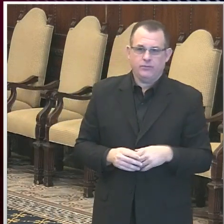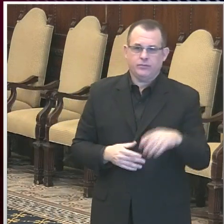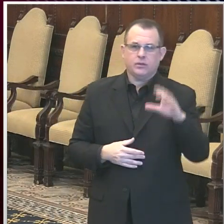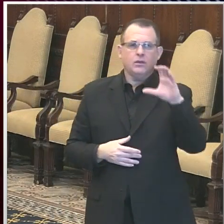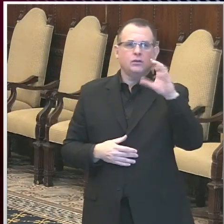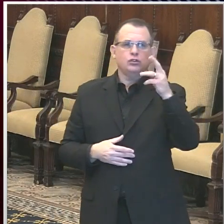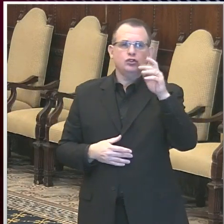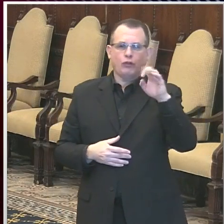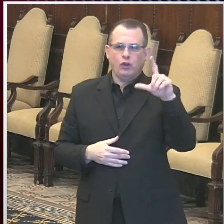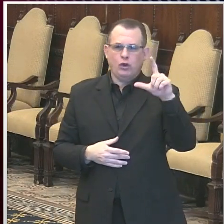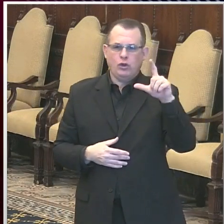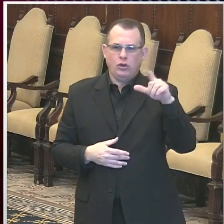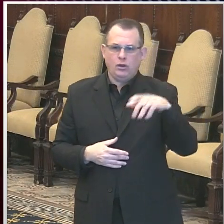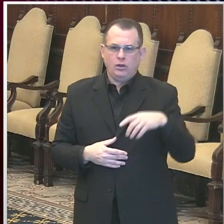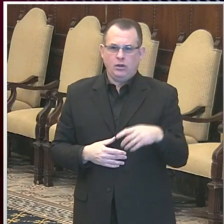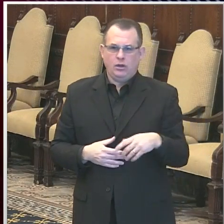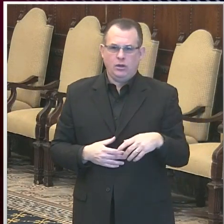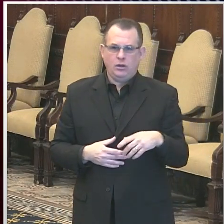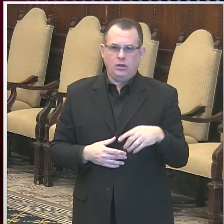6 ABC.